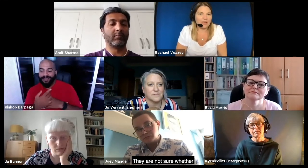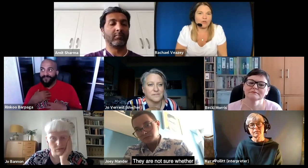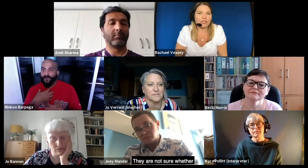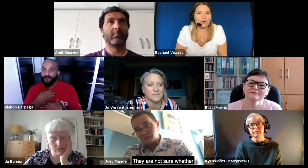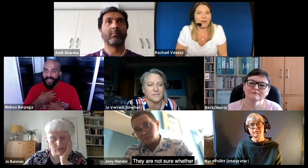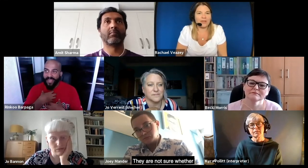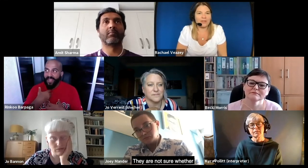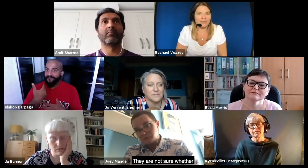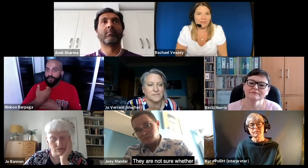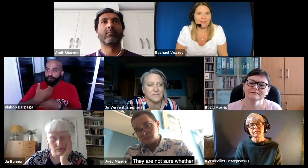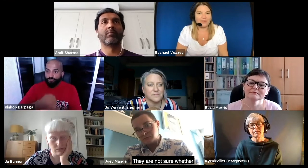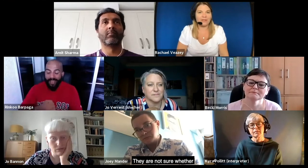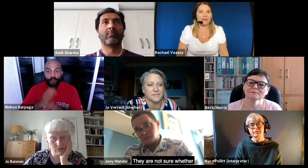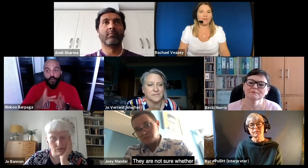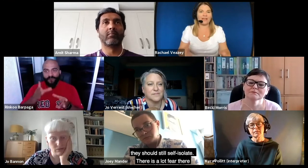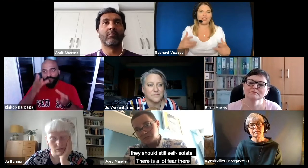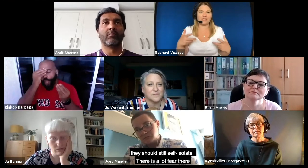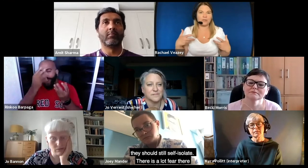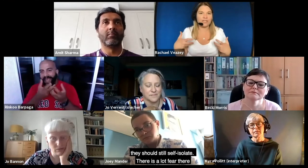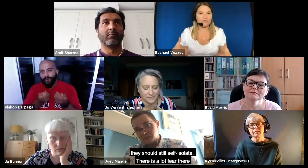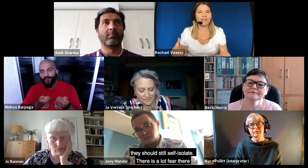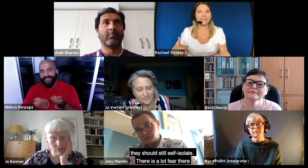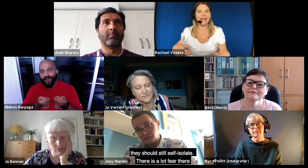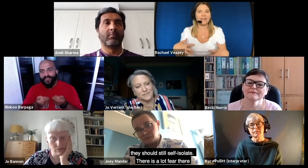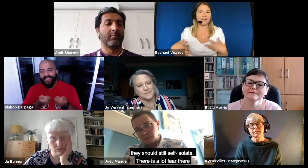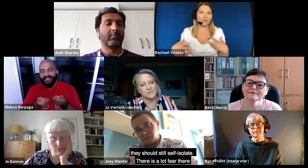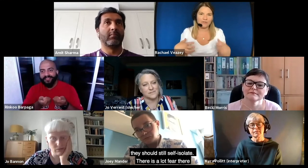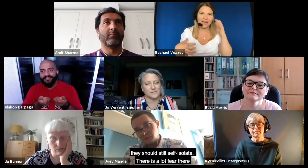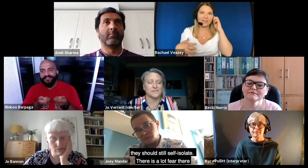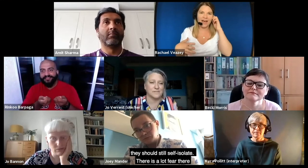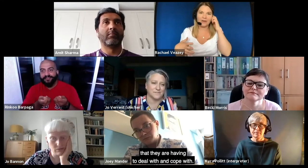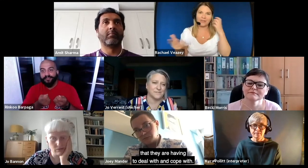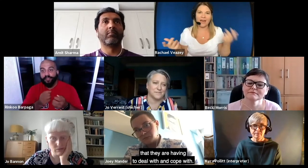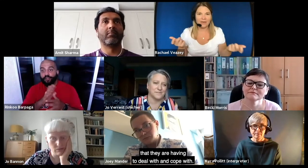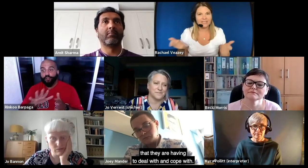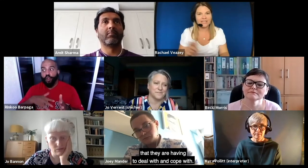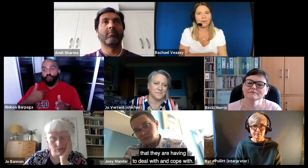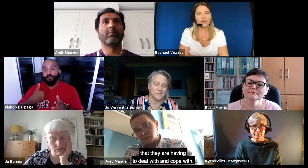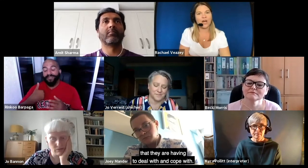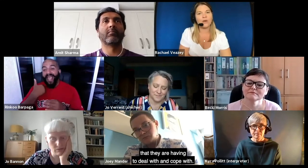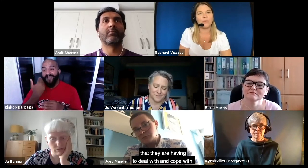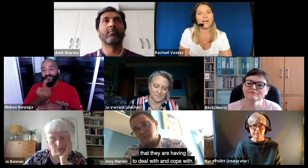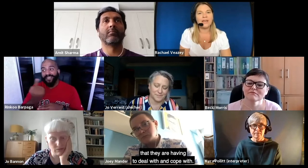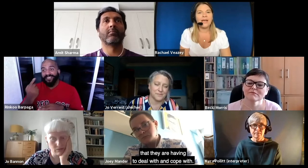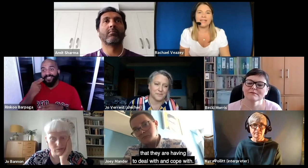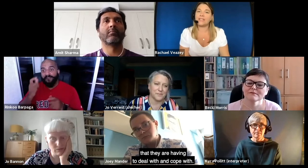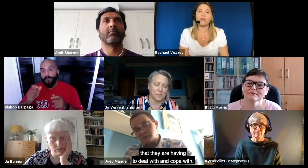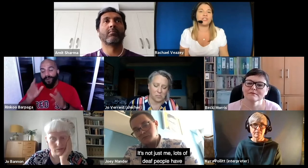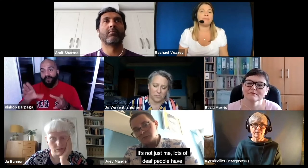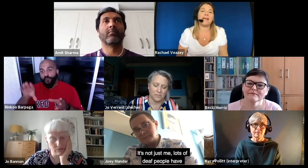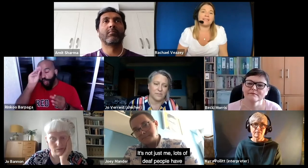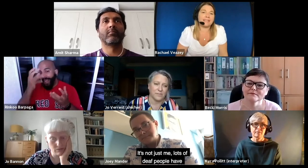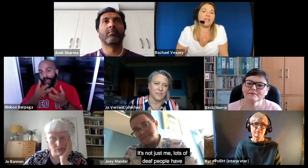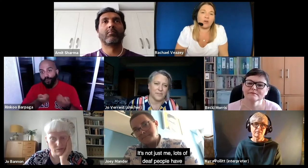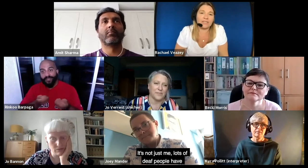You know, they're not sure whether, you know, they should still self-isolate. There's a lot of fear there that they're having to deal with and cope with. It's not